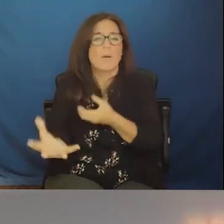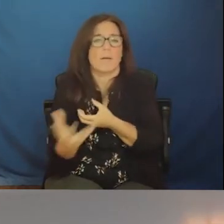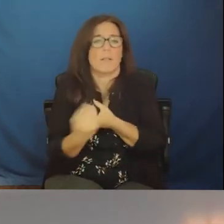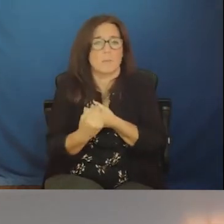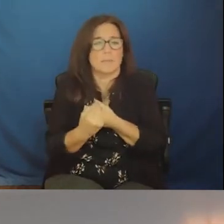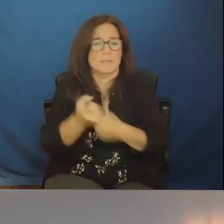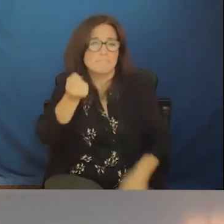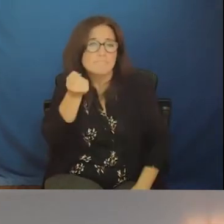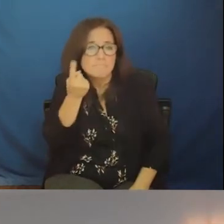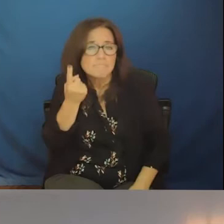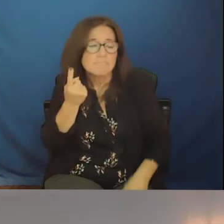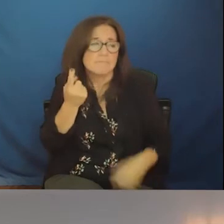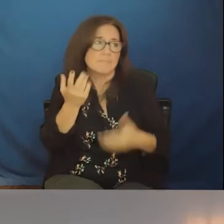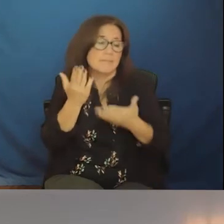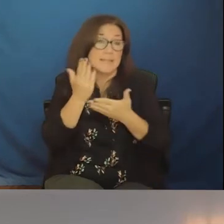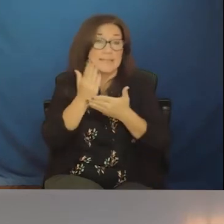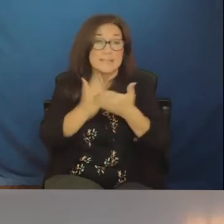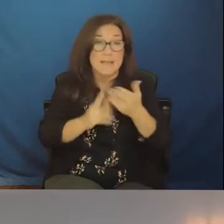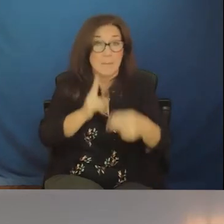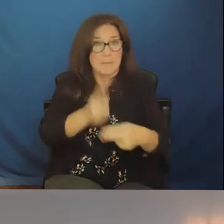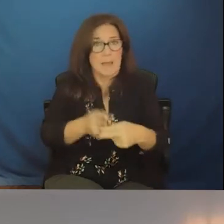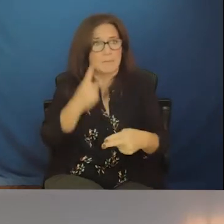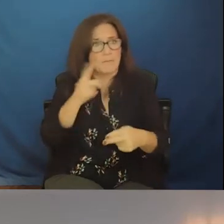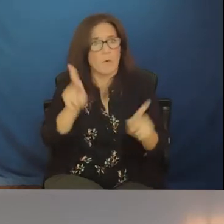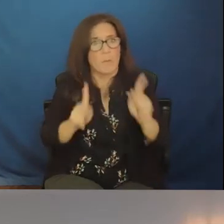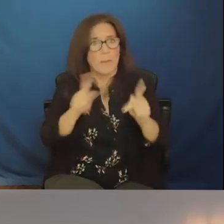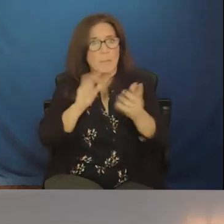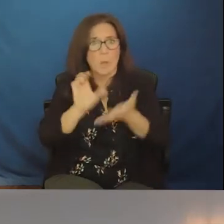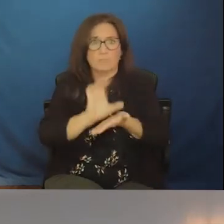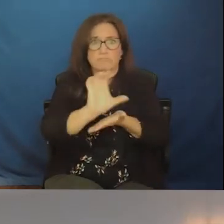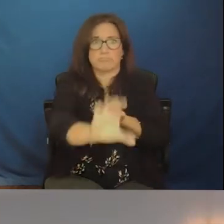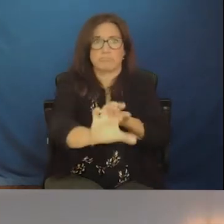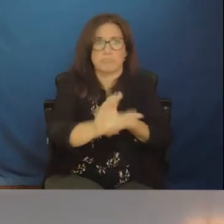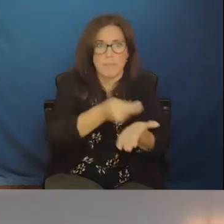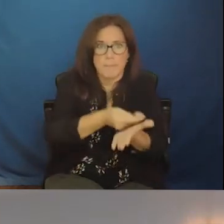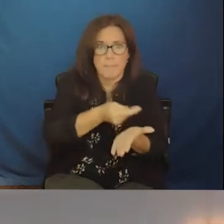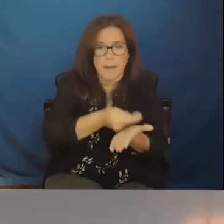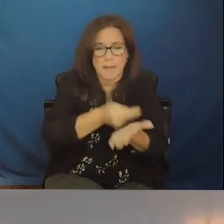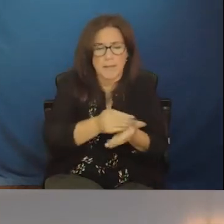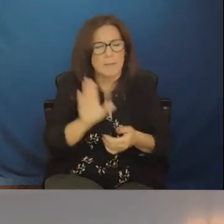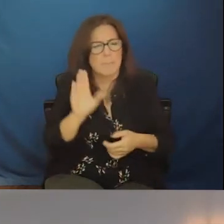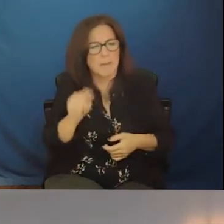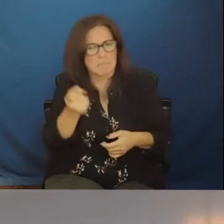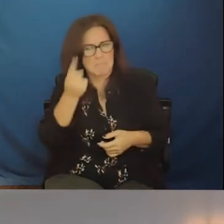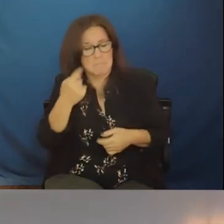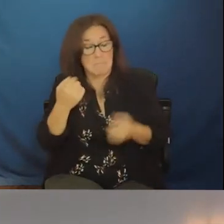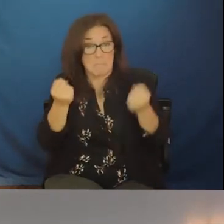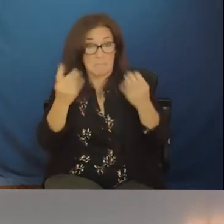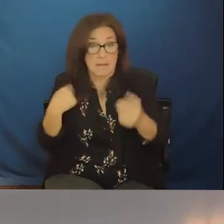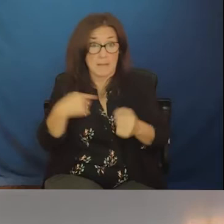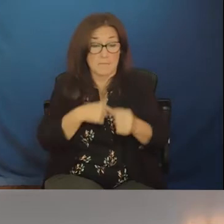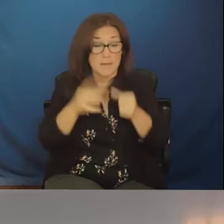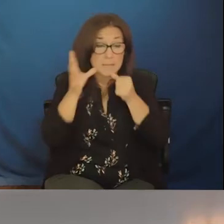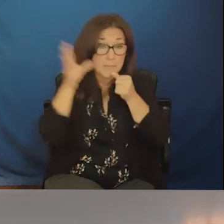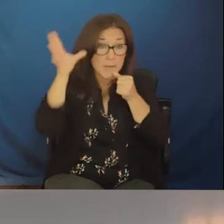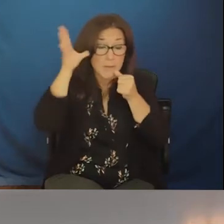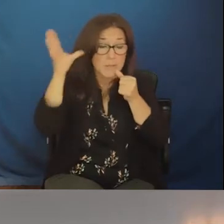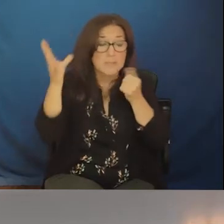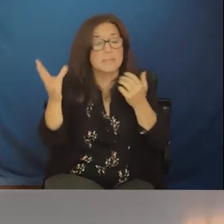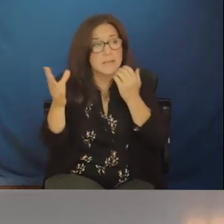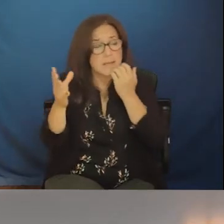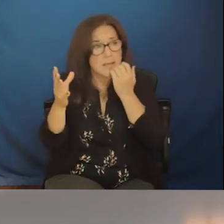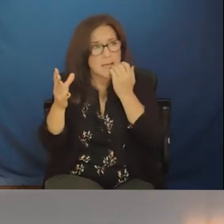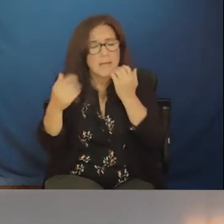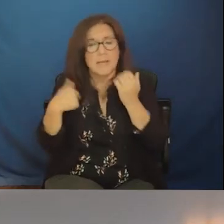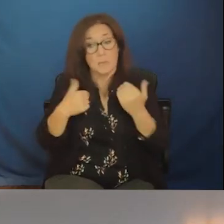the people who pitch in the most. But I feel like a lot of us parents who have kids with special needs and things are sensitive